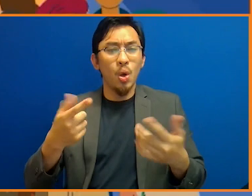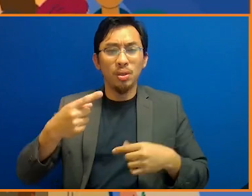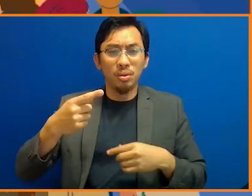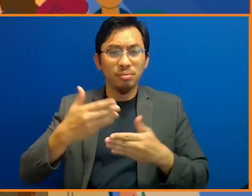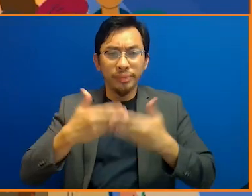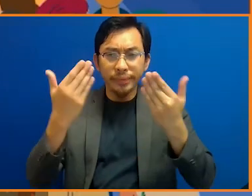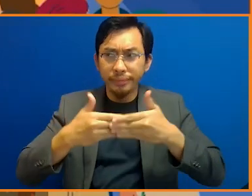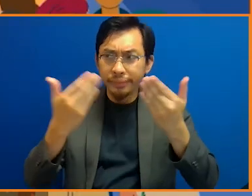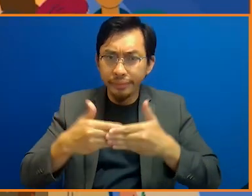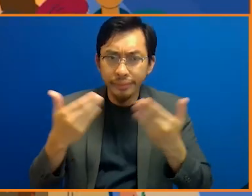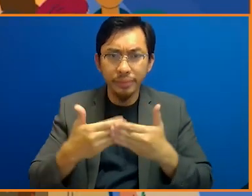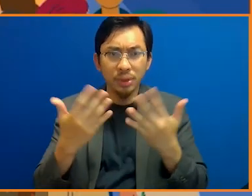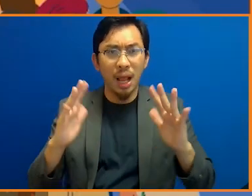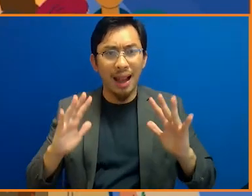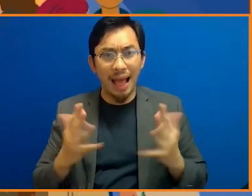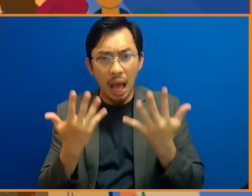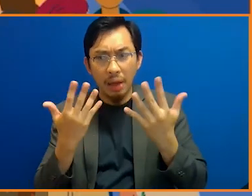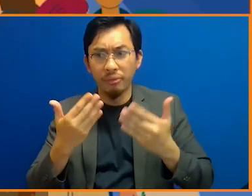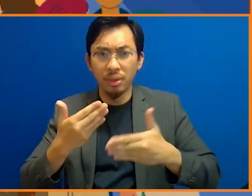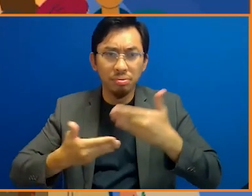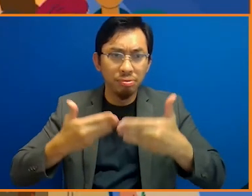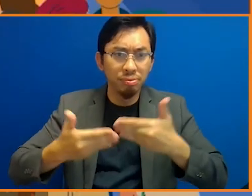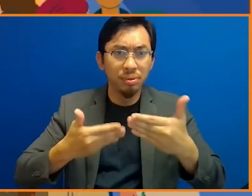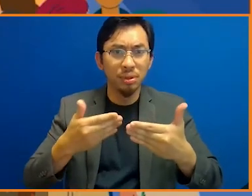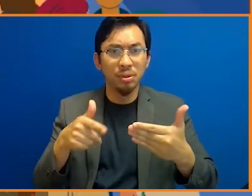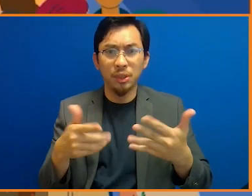period, but also as a daily use as well.